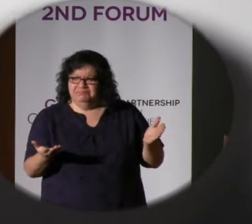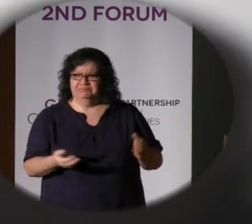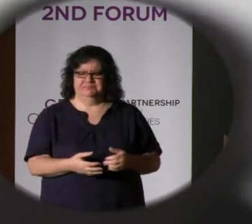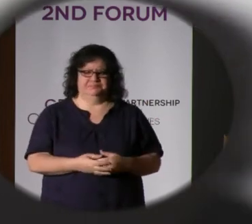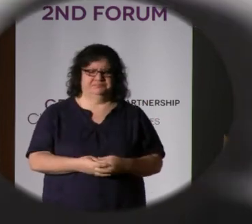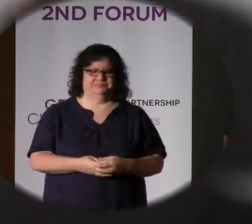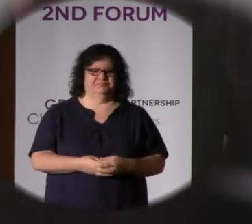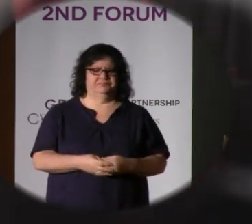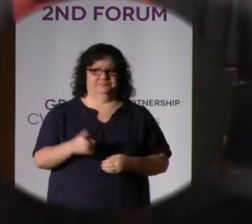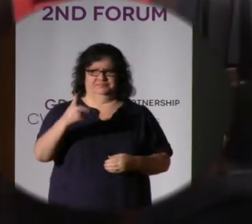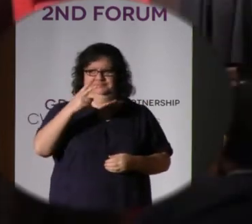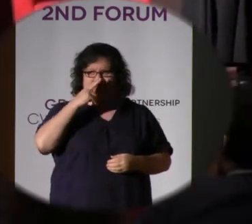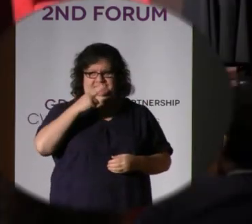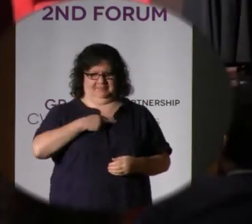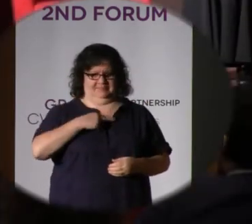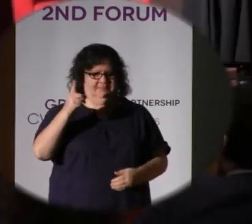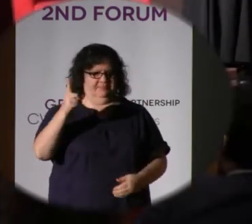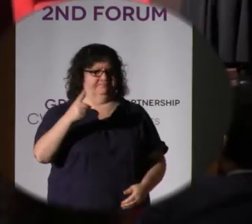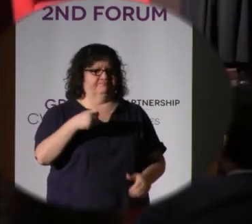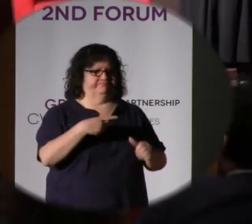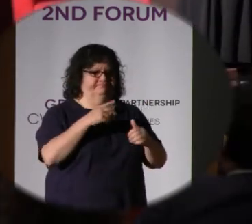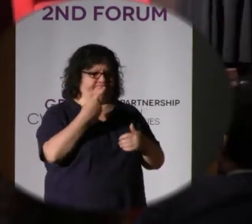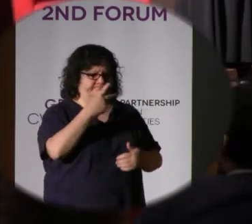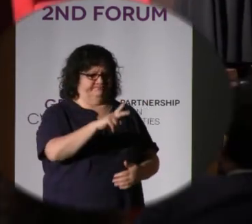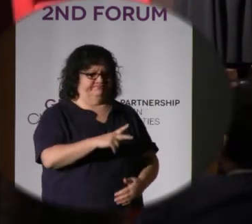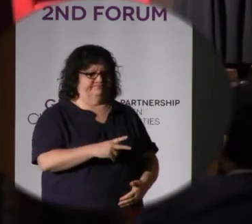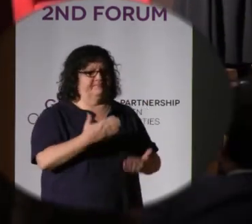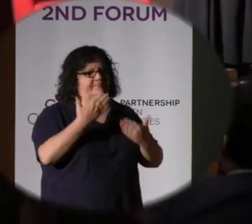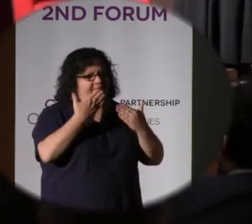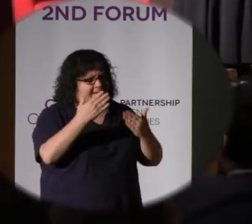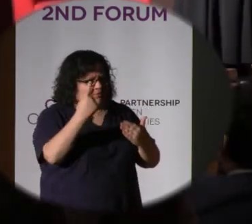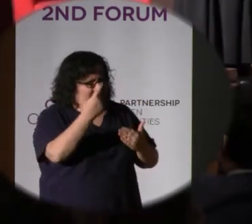Thank you for your question. On